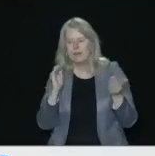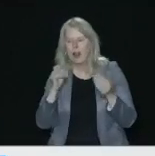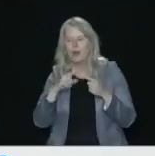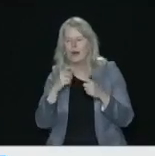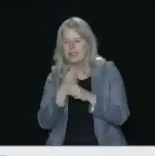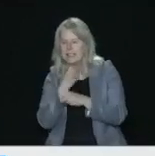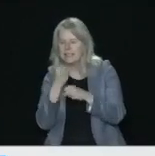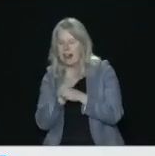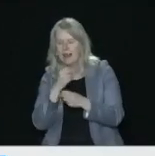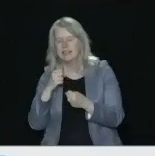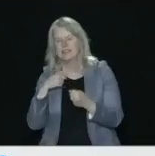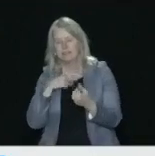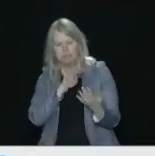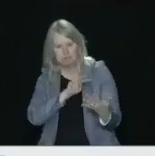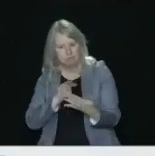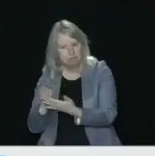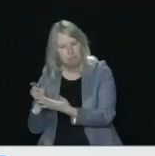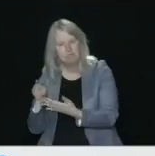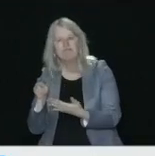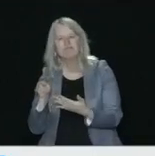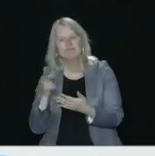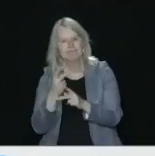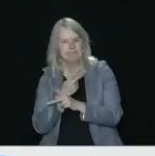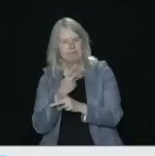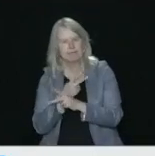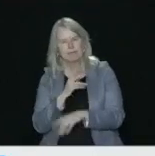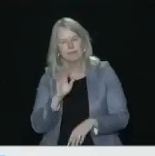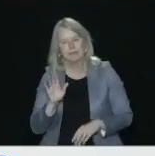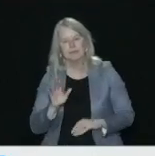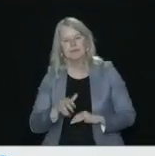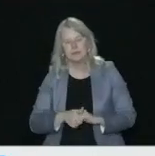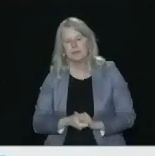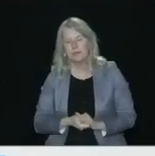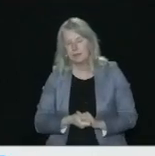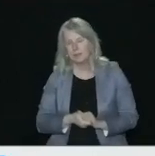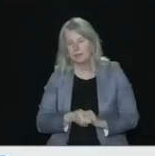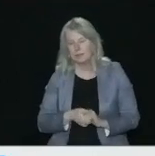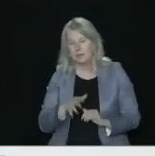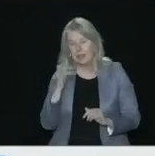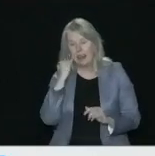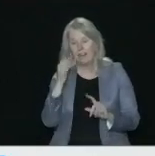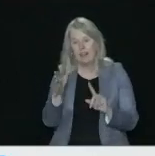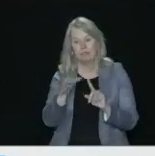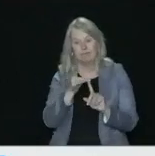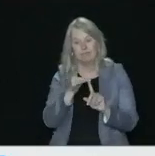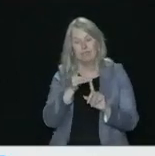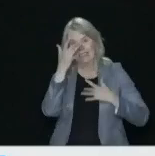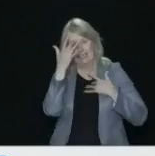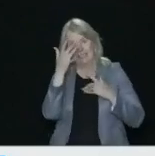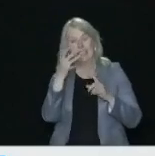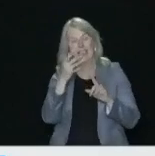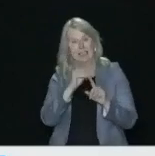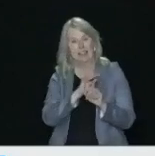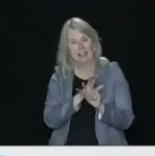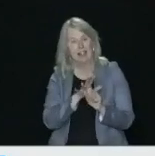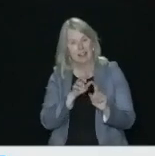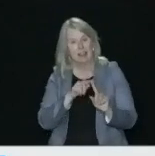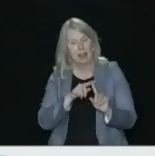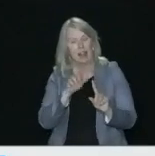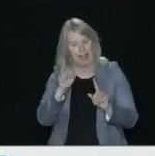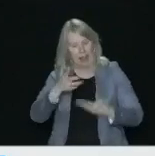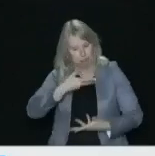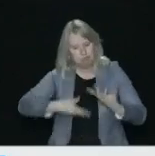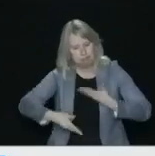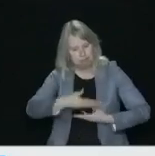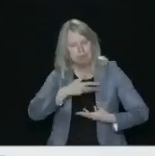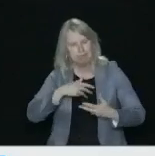underlying factors that make them more concerned about a workplace if there wasn't some of these measures in place. So I